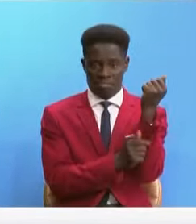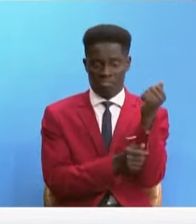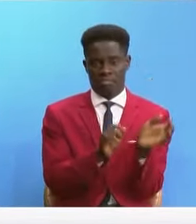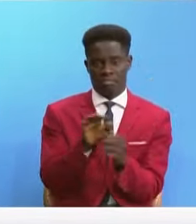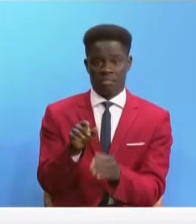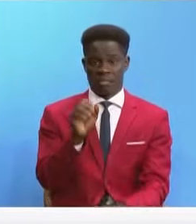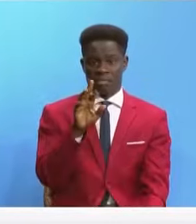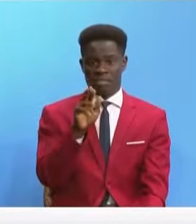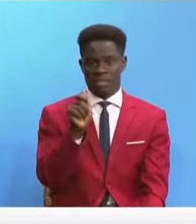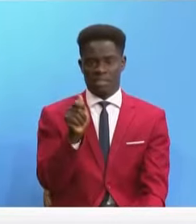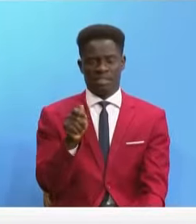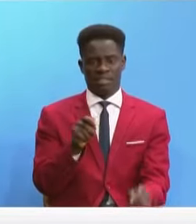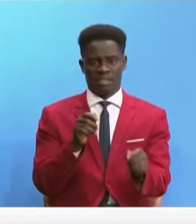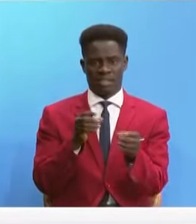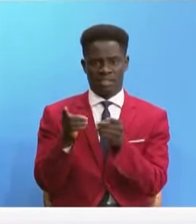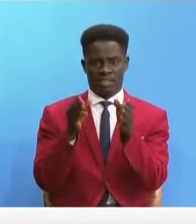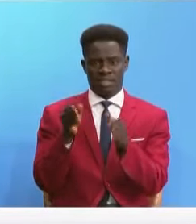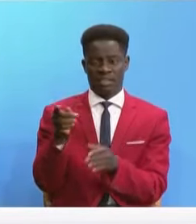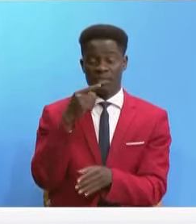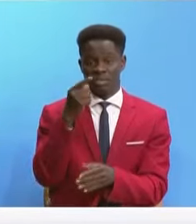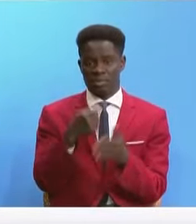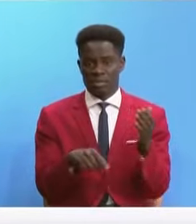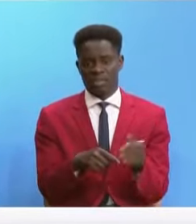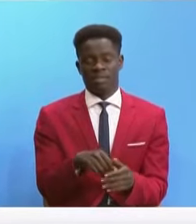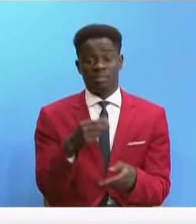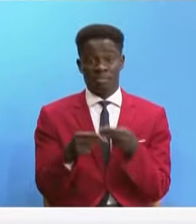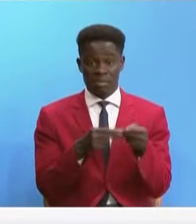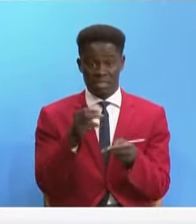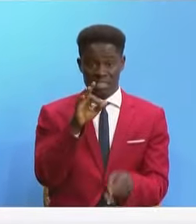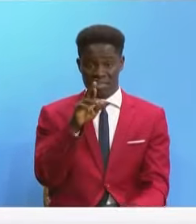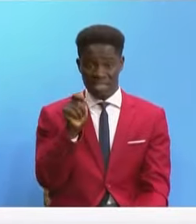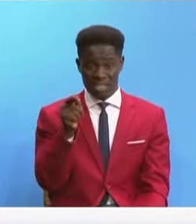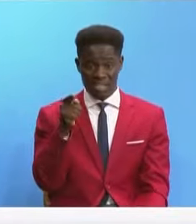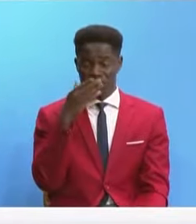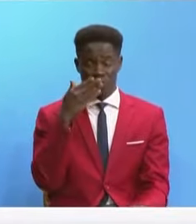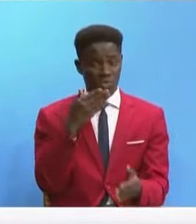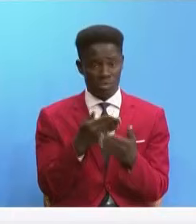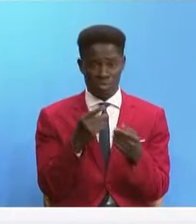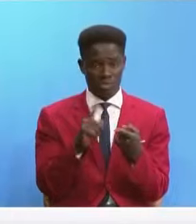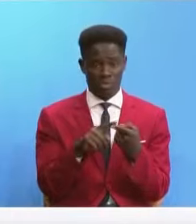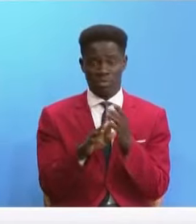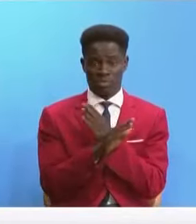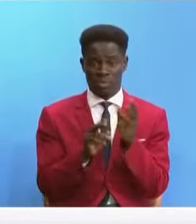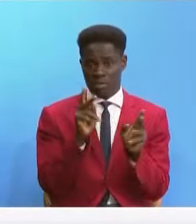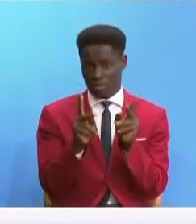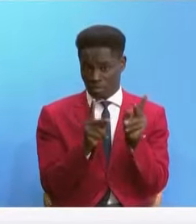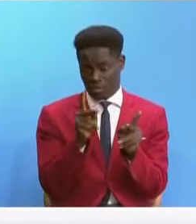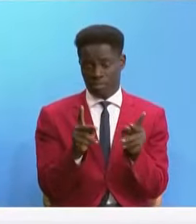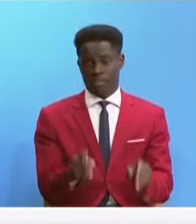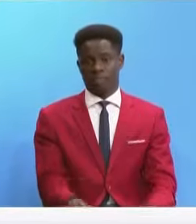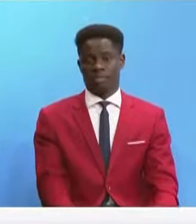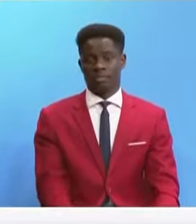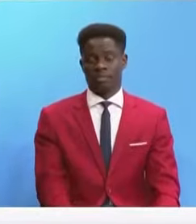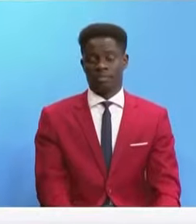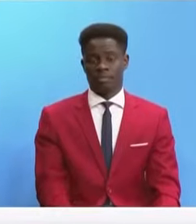says FRA is grateful to Zambia for hitting 100% target of what was agreed in the contract and has urged other